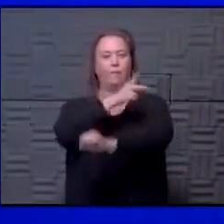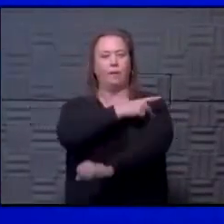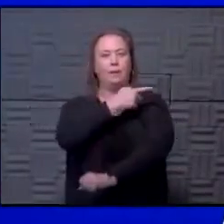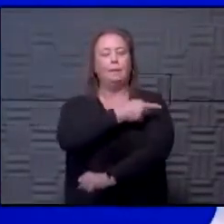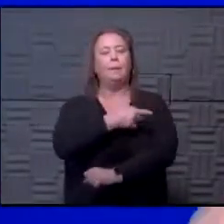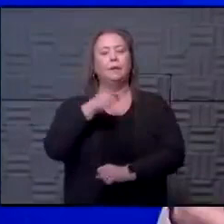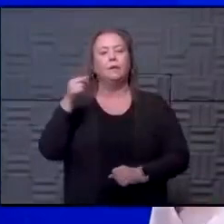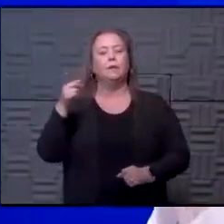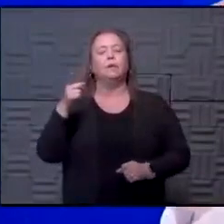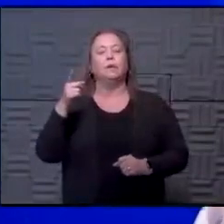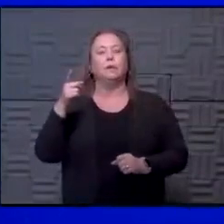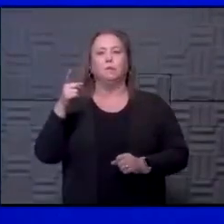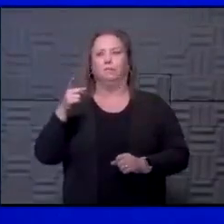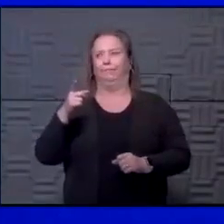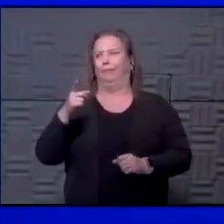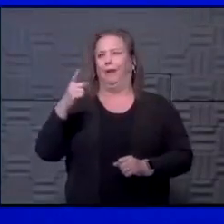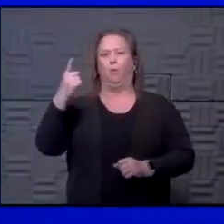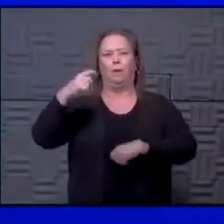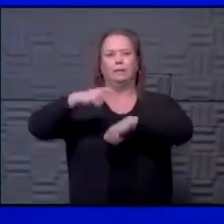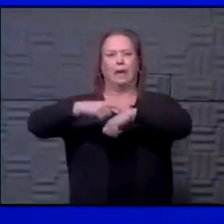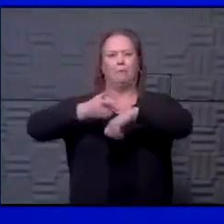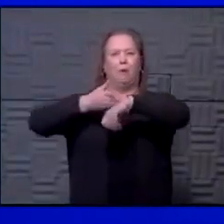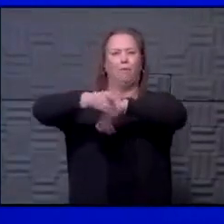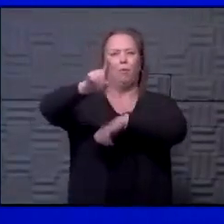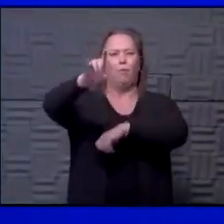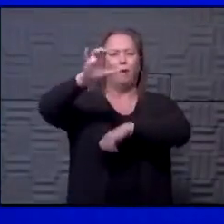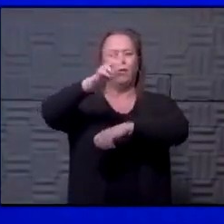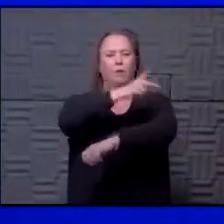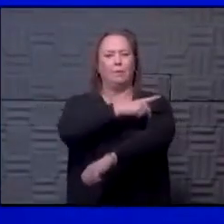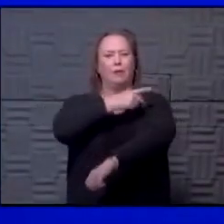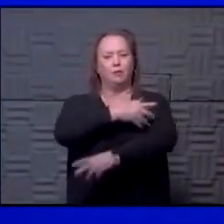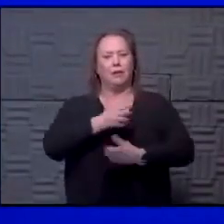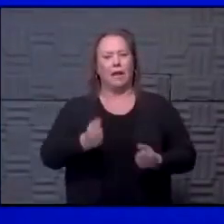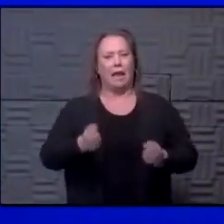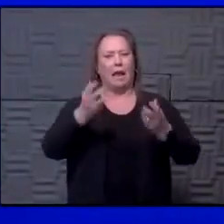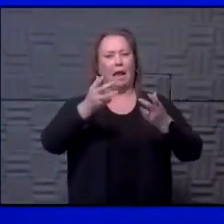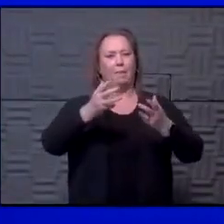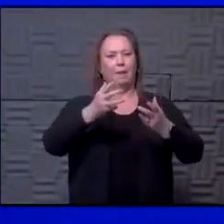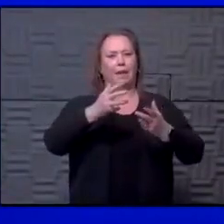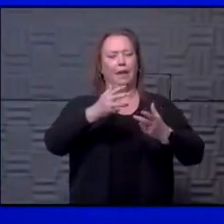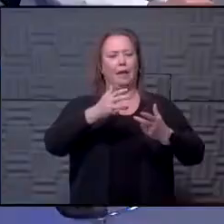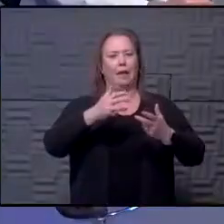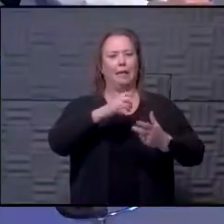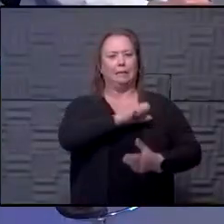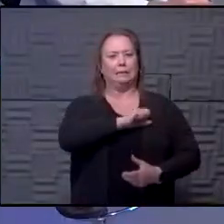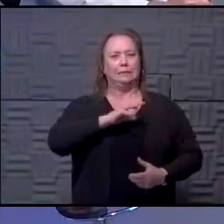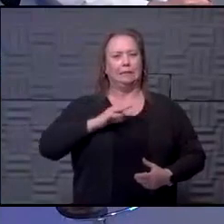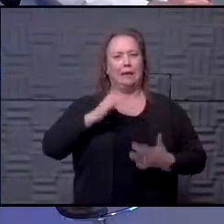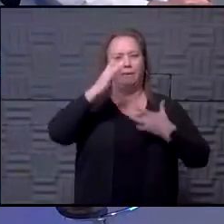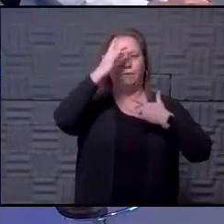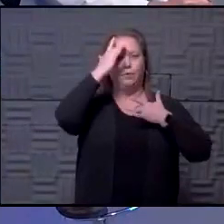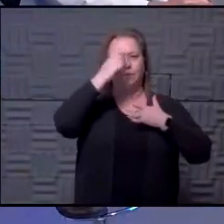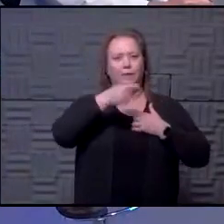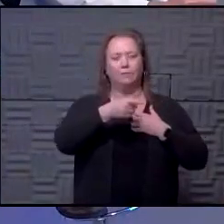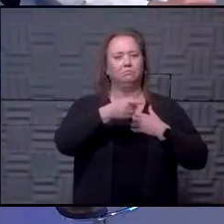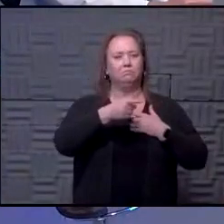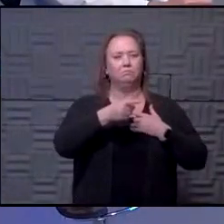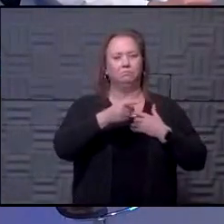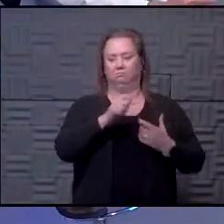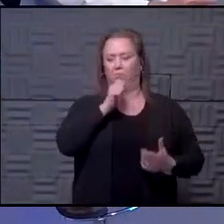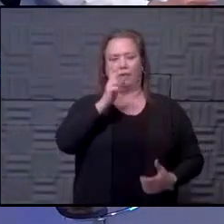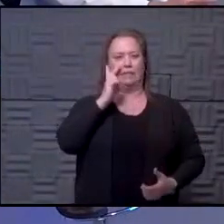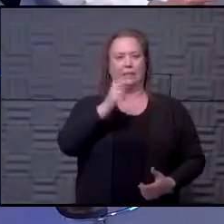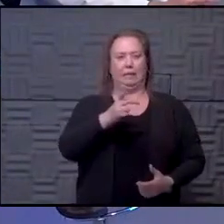patients, at one point over 100 of them at a time, how many employees got sick from Yeah, this we were source? not seeing it. We We should see it. know that it